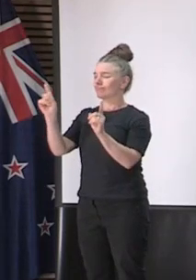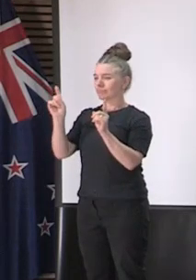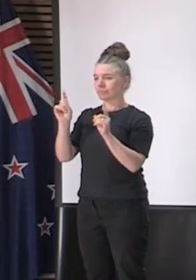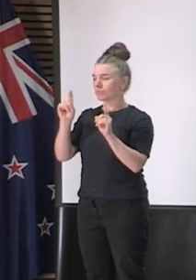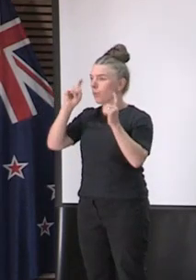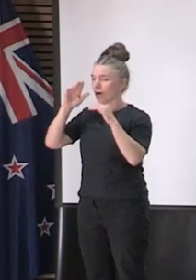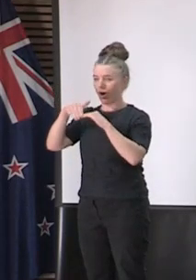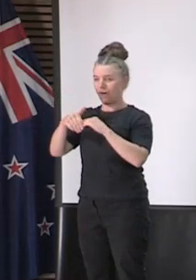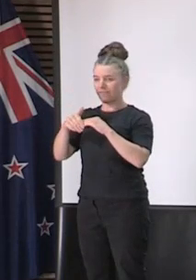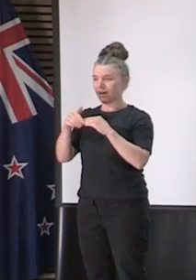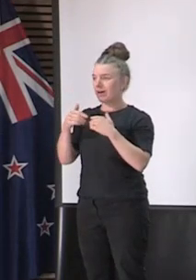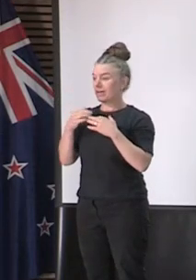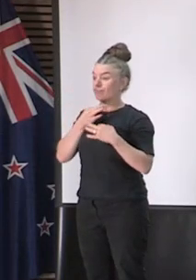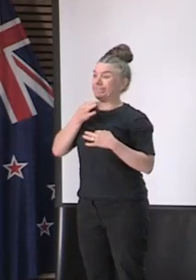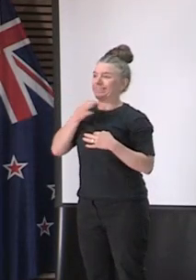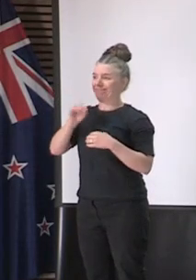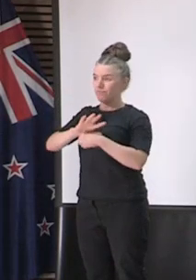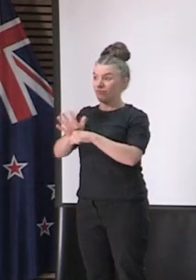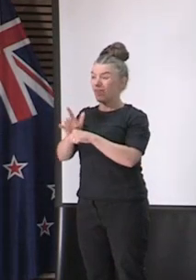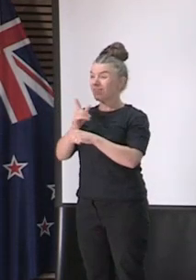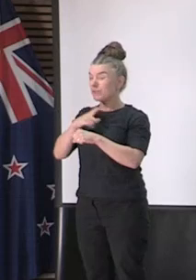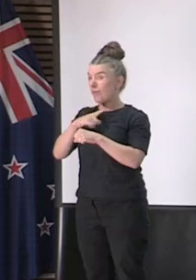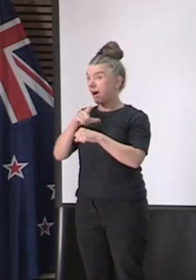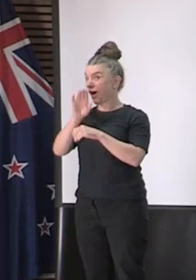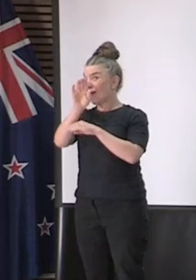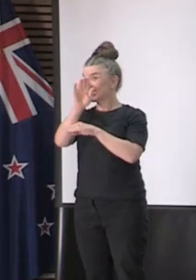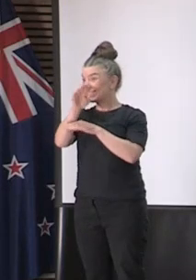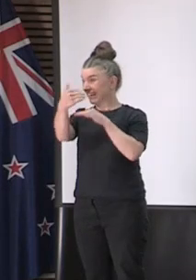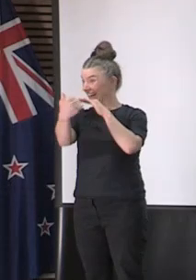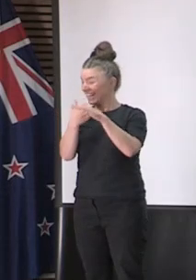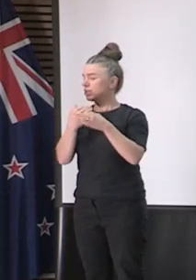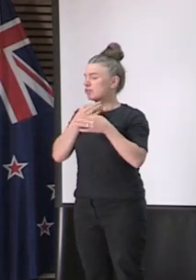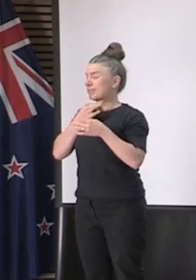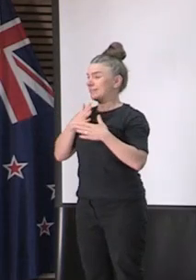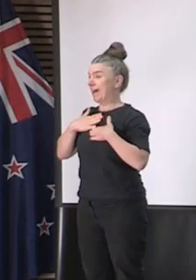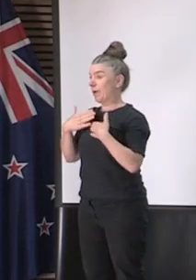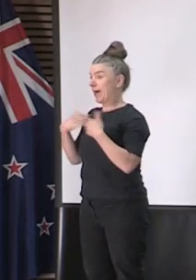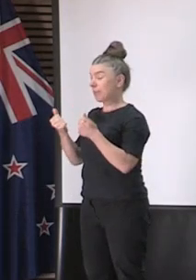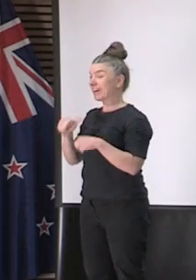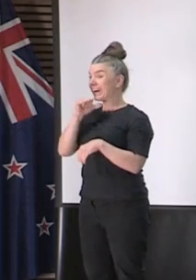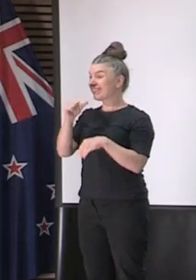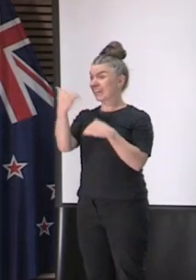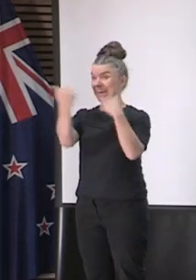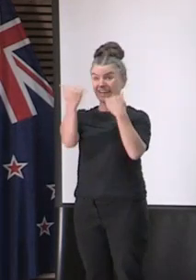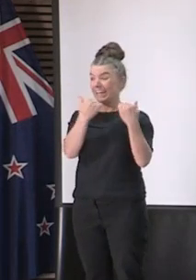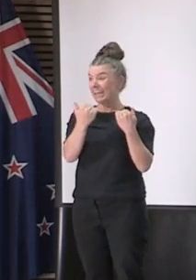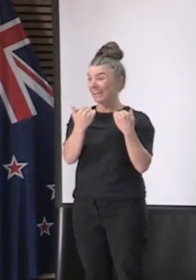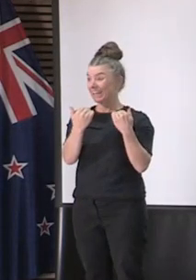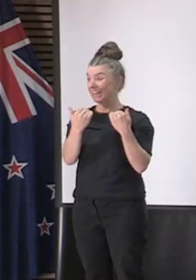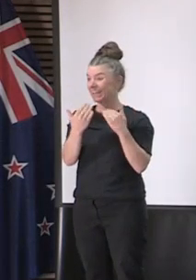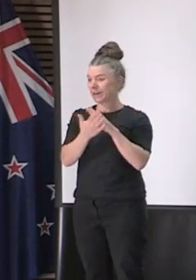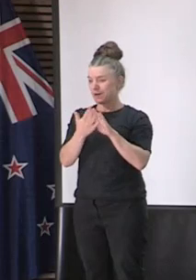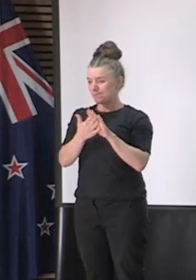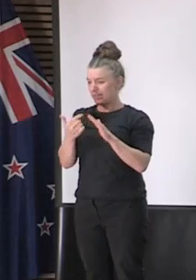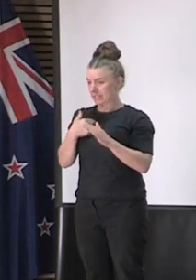does mean for now having to keep restrictions at our border. The trade-off would have been lift border restrictions and us all live with restrictions